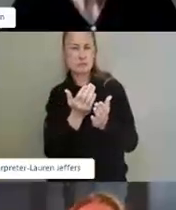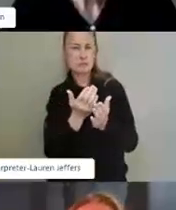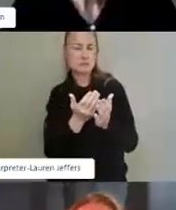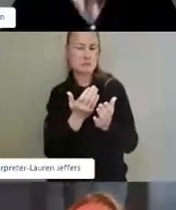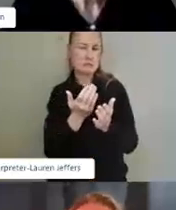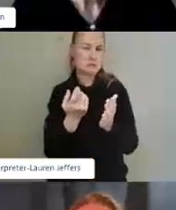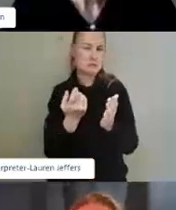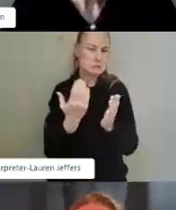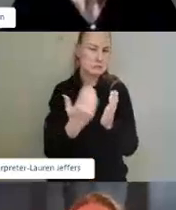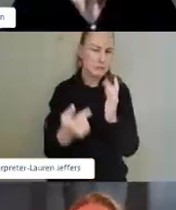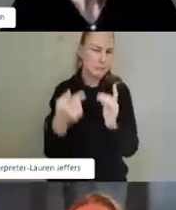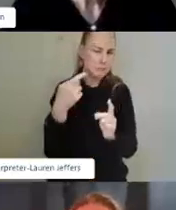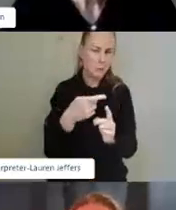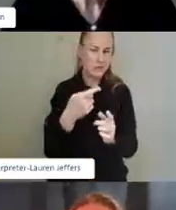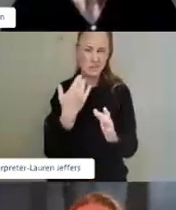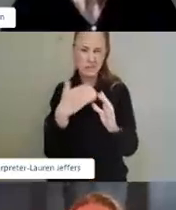that